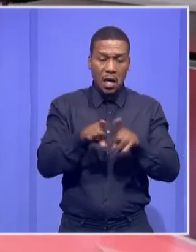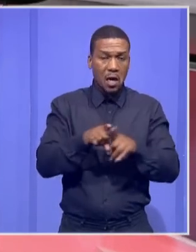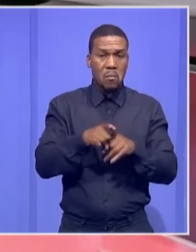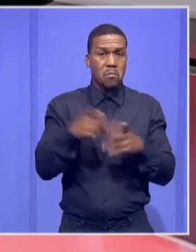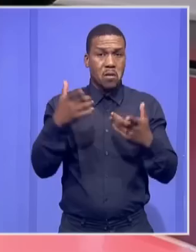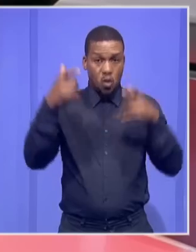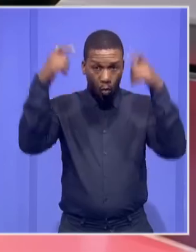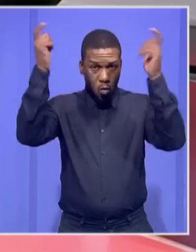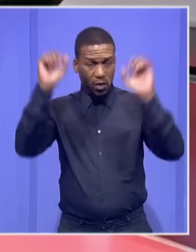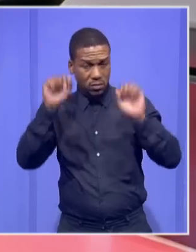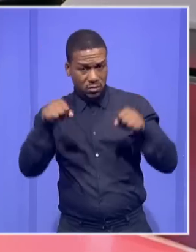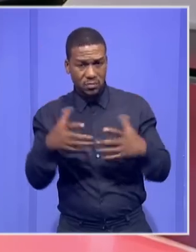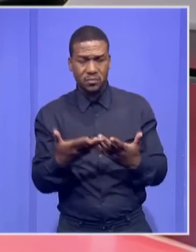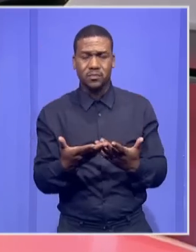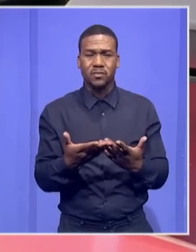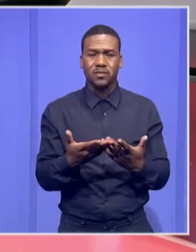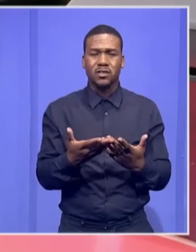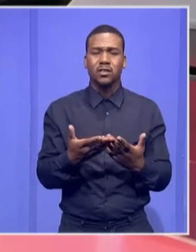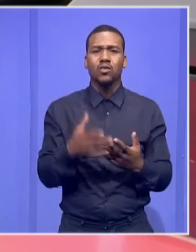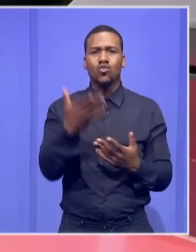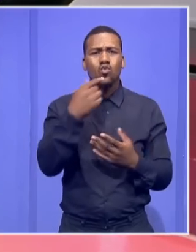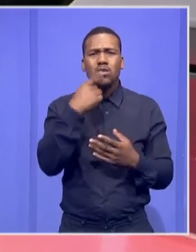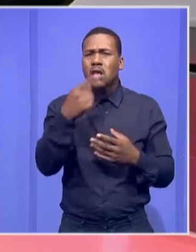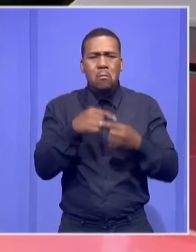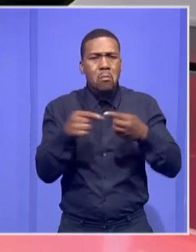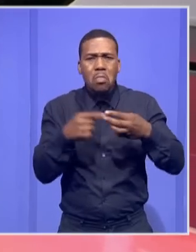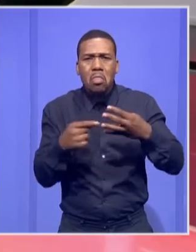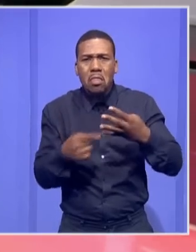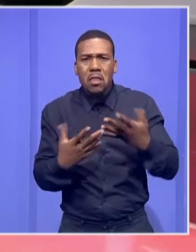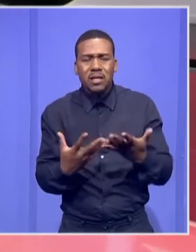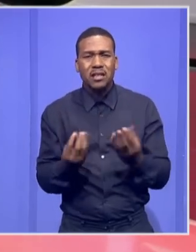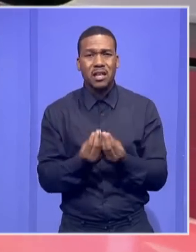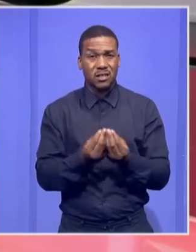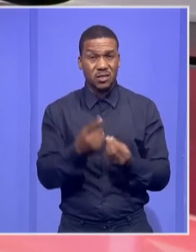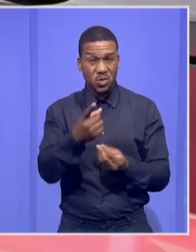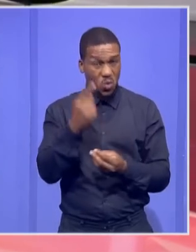that are held, you name it, everything we've watched. Is it worth it?